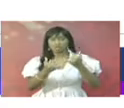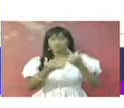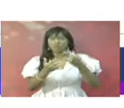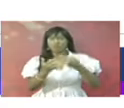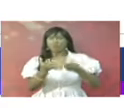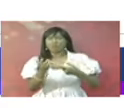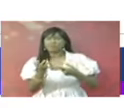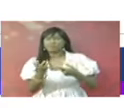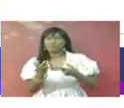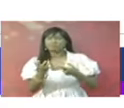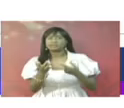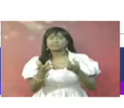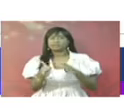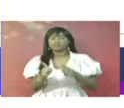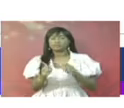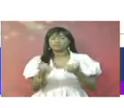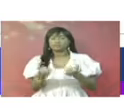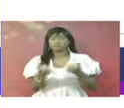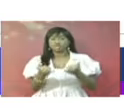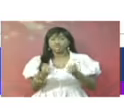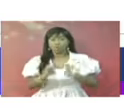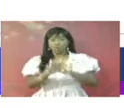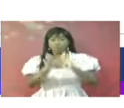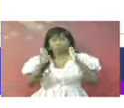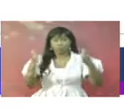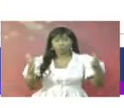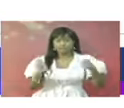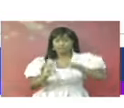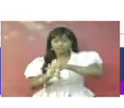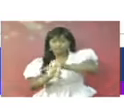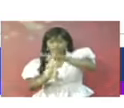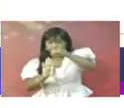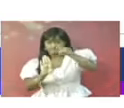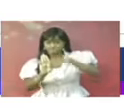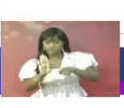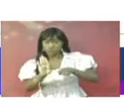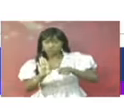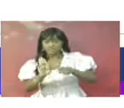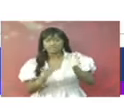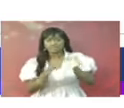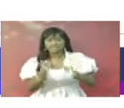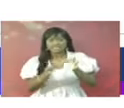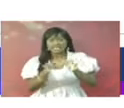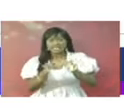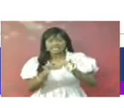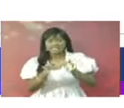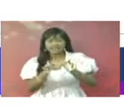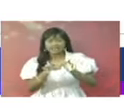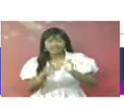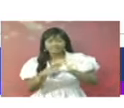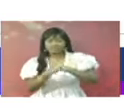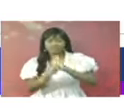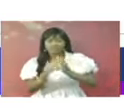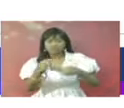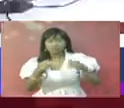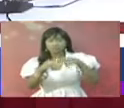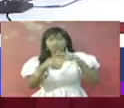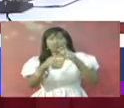especially given the now reopened borders and other sectors of the economy being reopened?